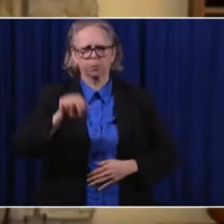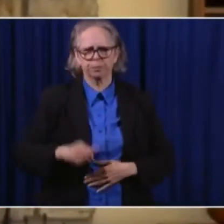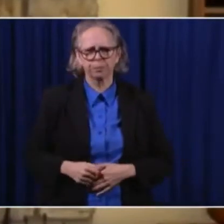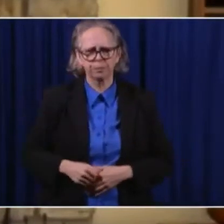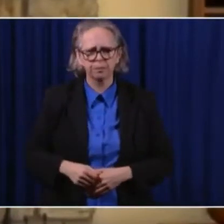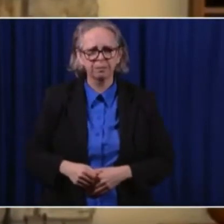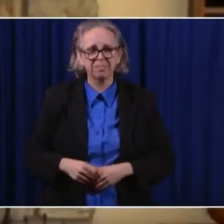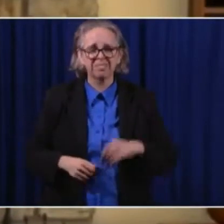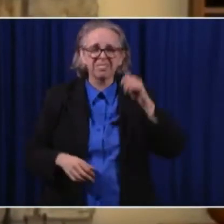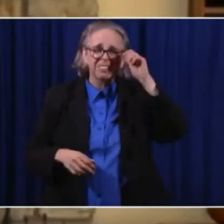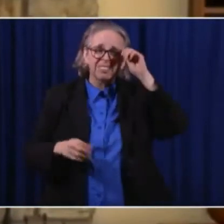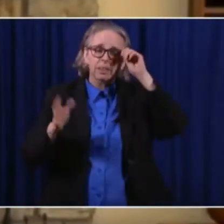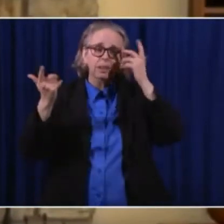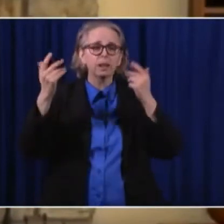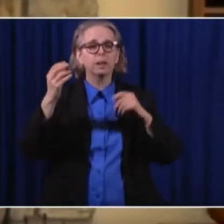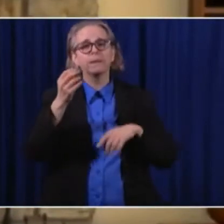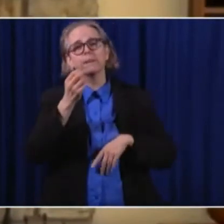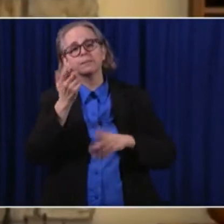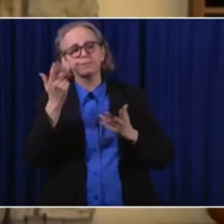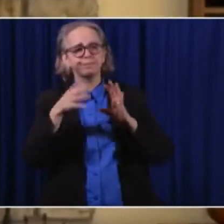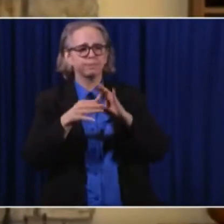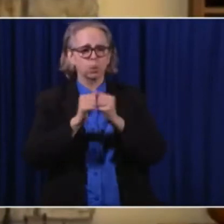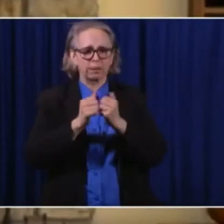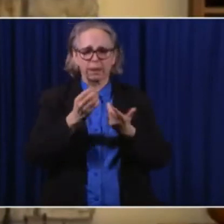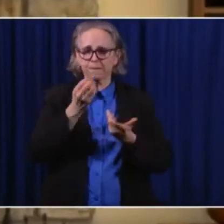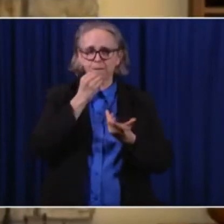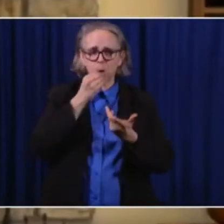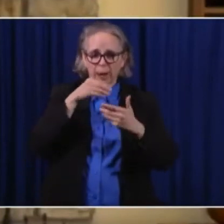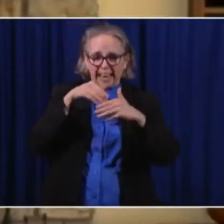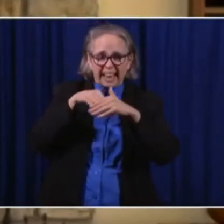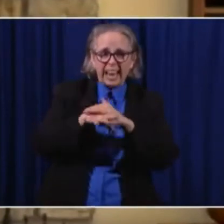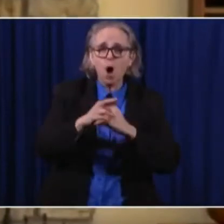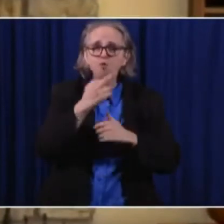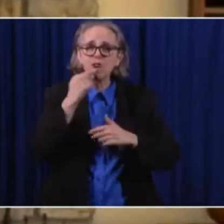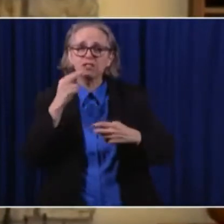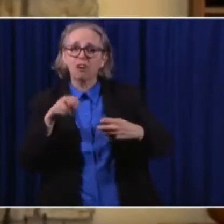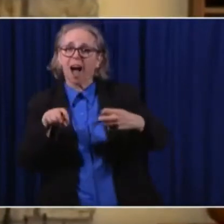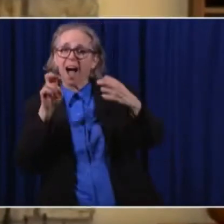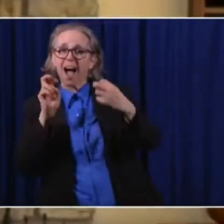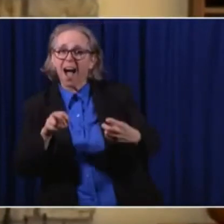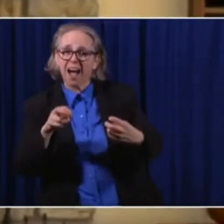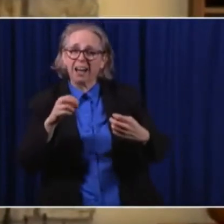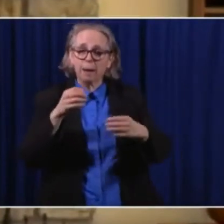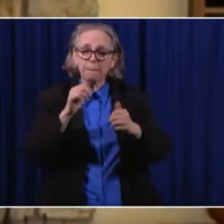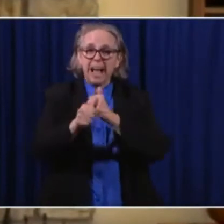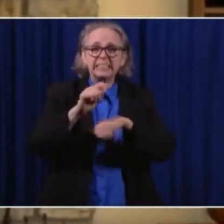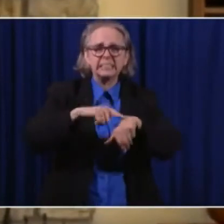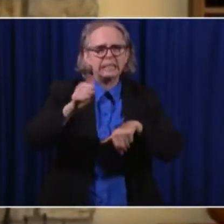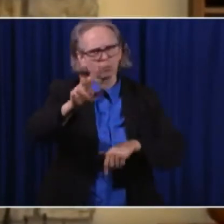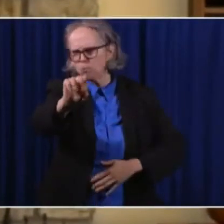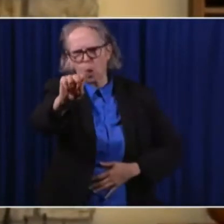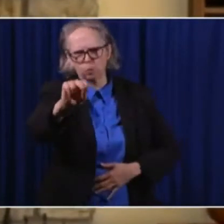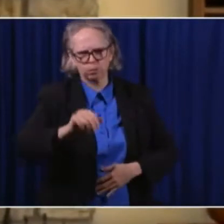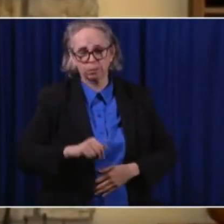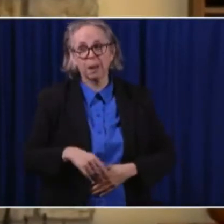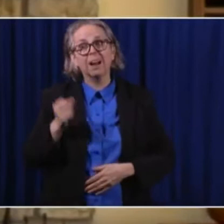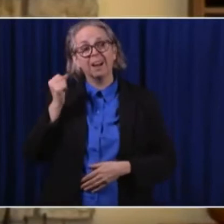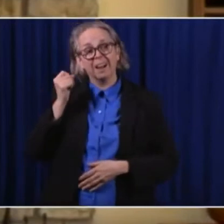food, no dine-in, nothing open, but there could be delivery of pizza, for